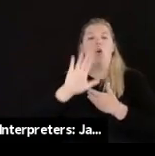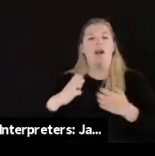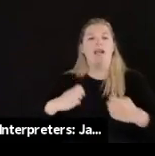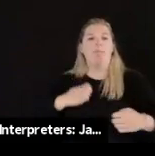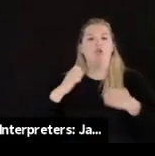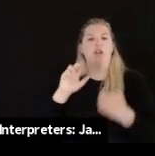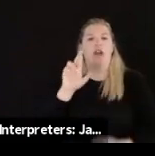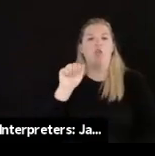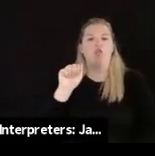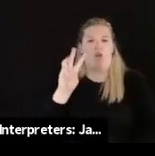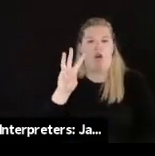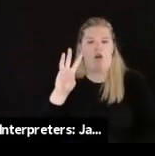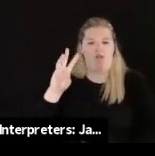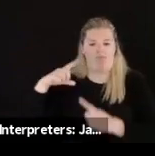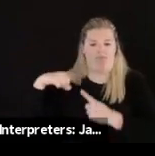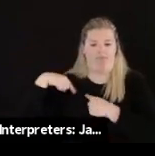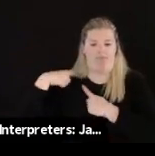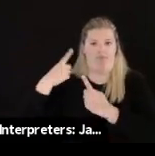survived these past few months.